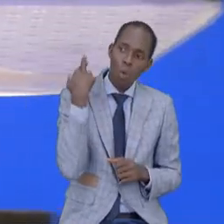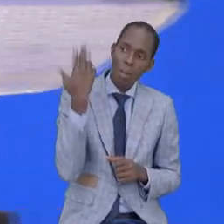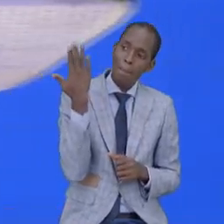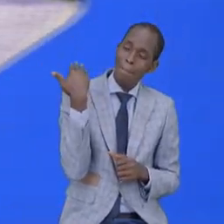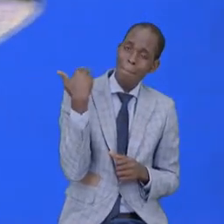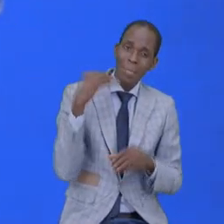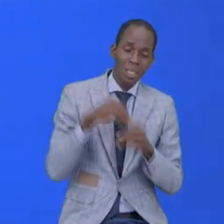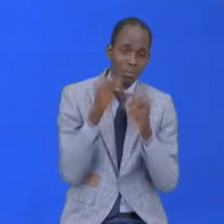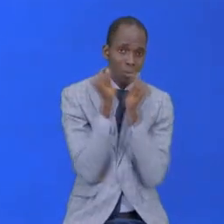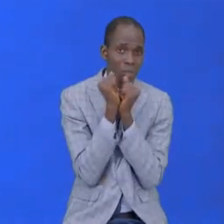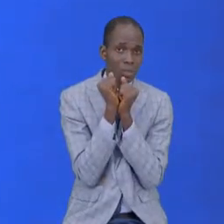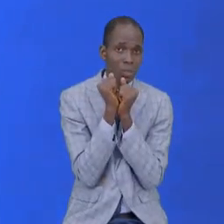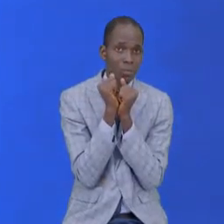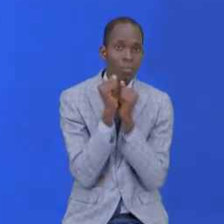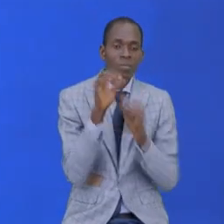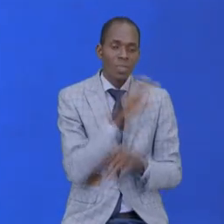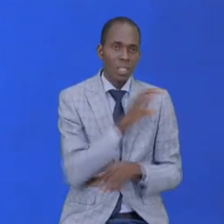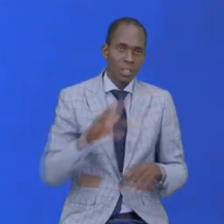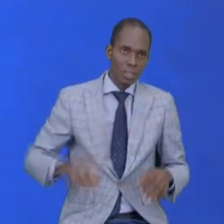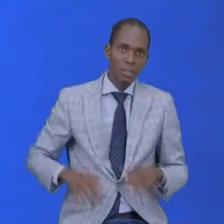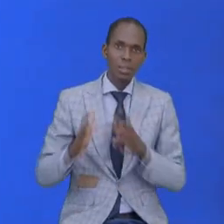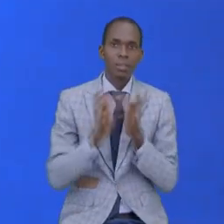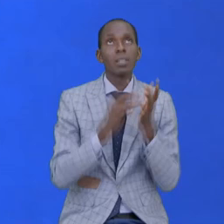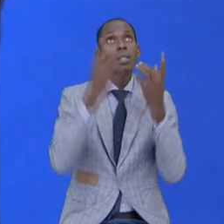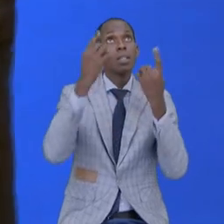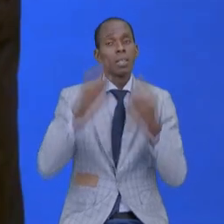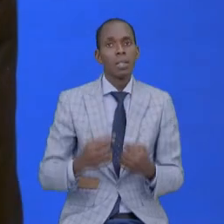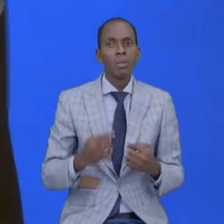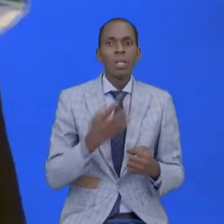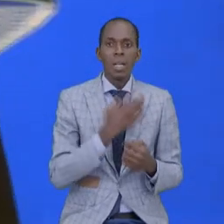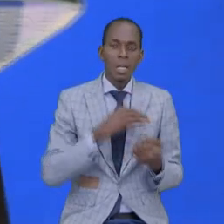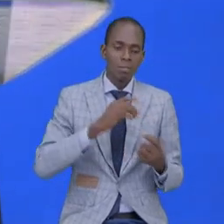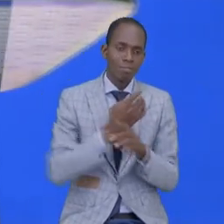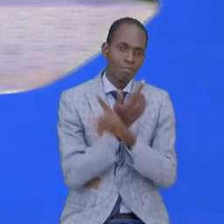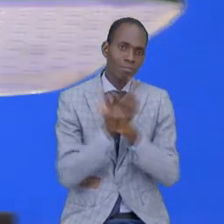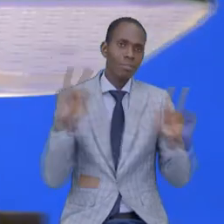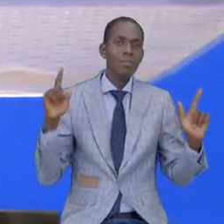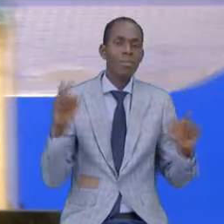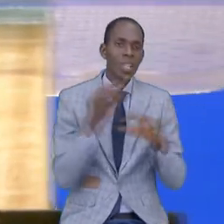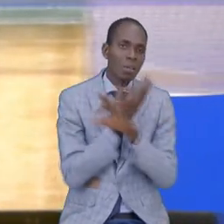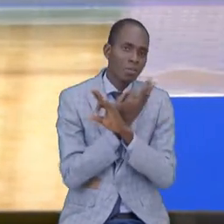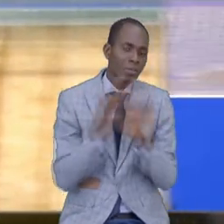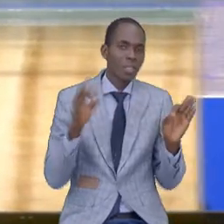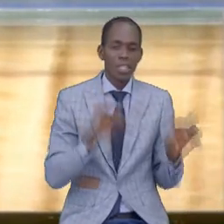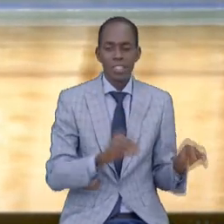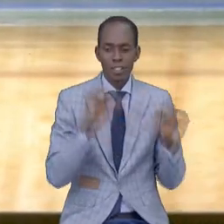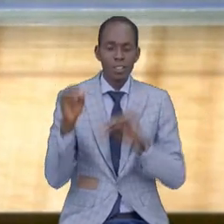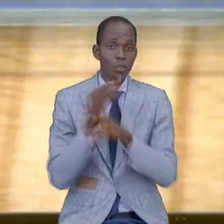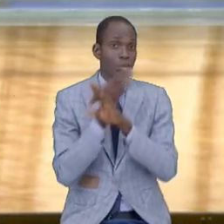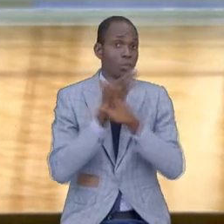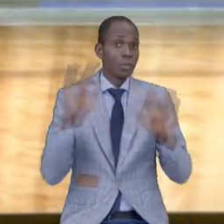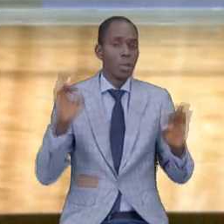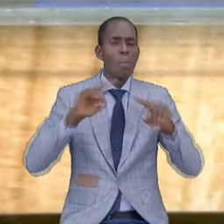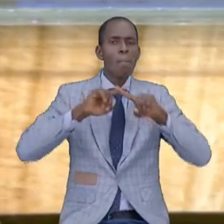bondage before. Christ came and liberated you and set you free.